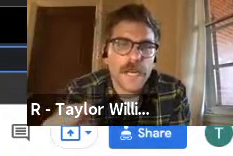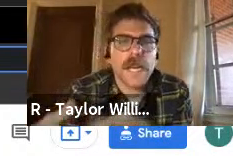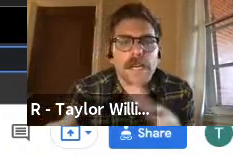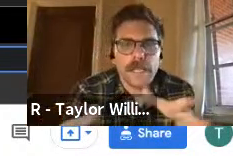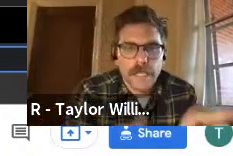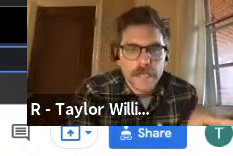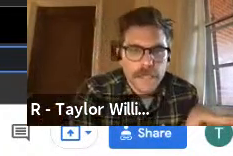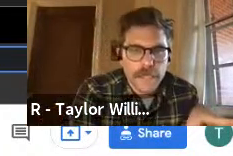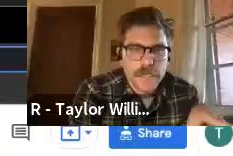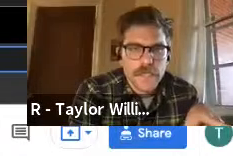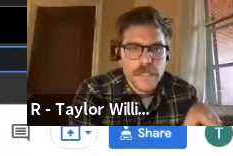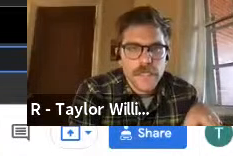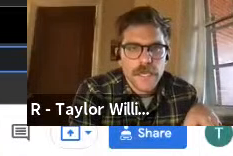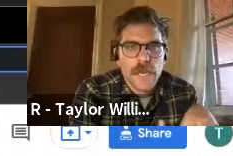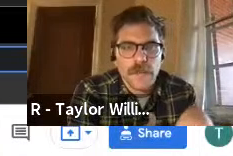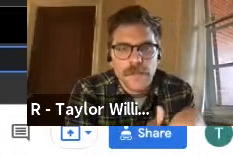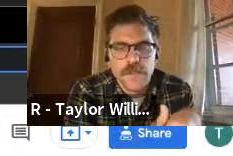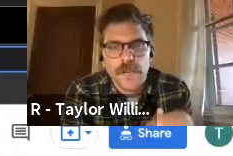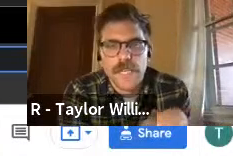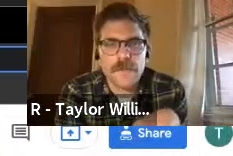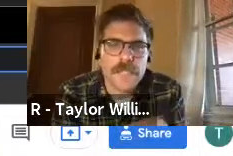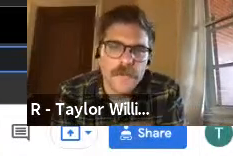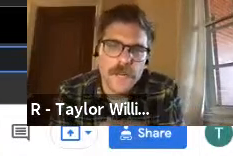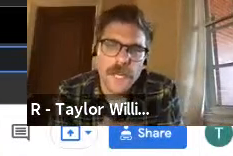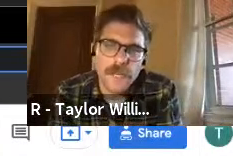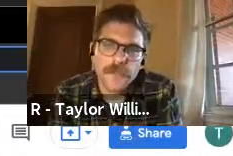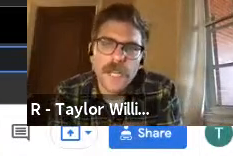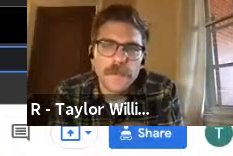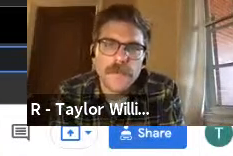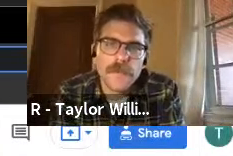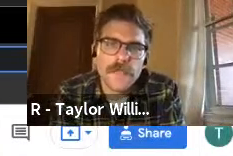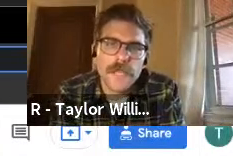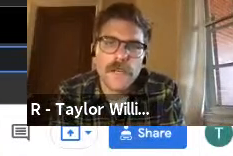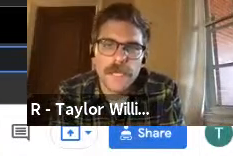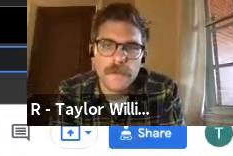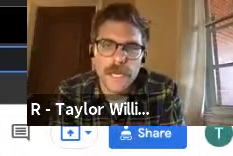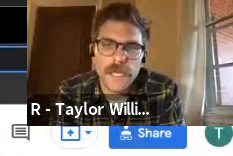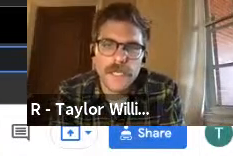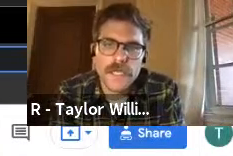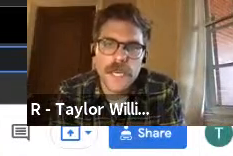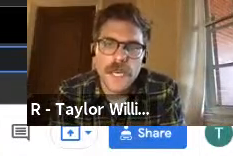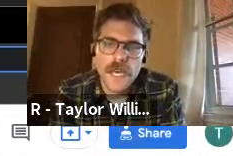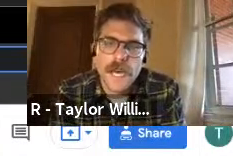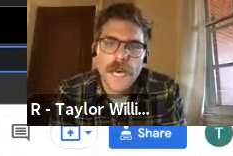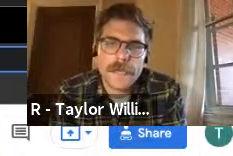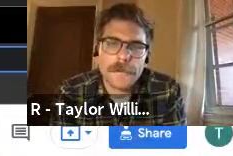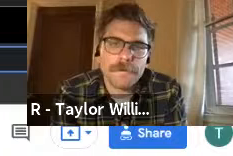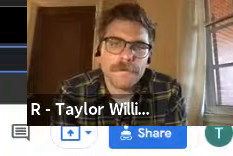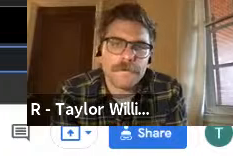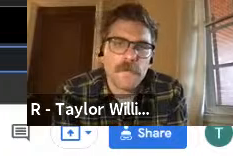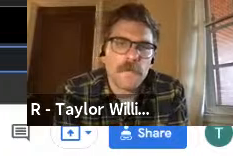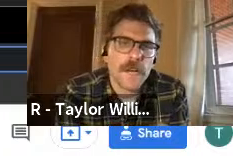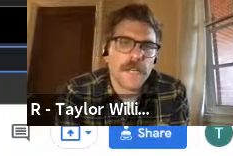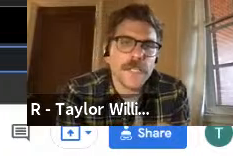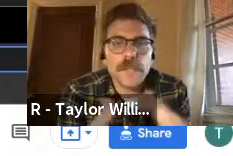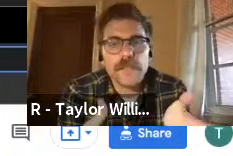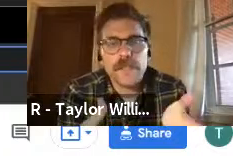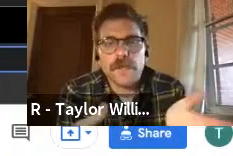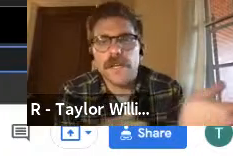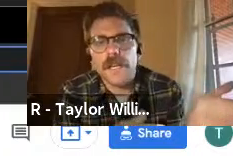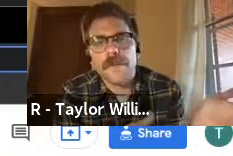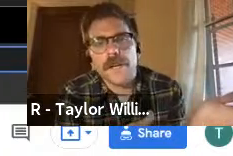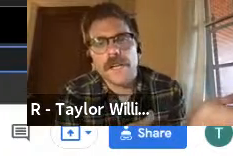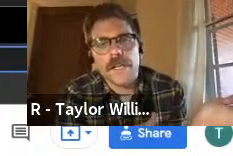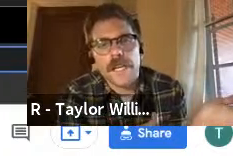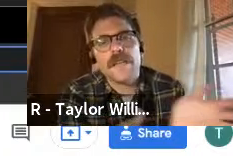So again, I'm going to lean on this example of trees because I've already held a couple of subcommittee meetings. But in